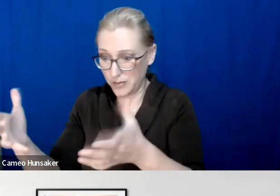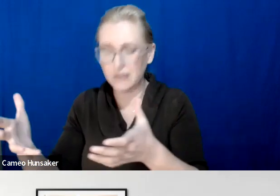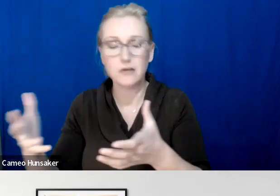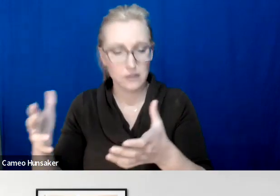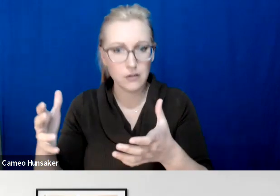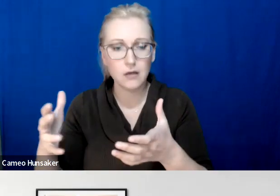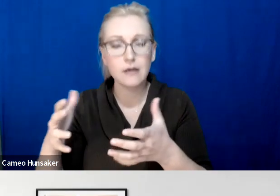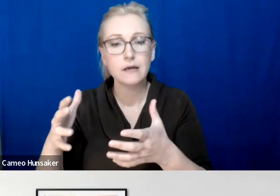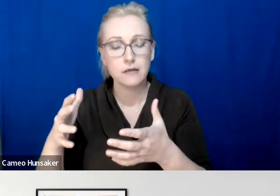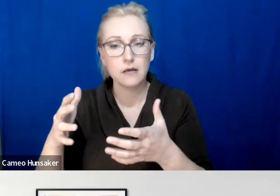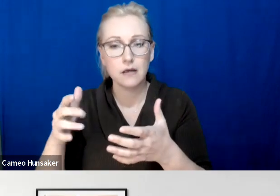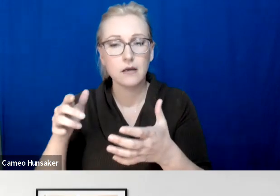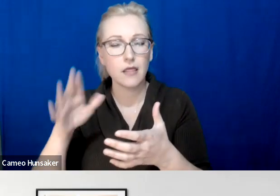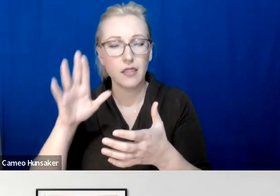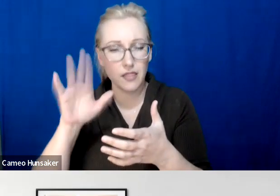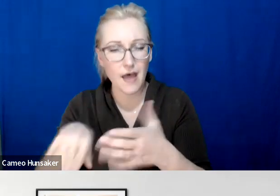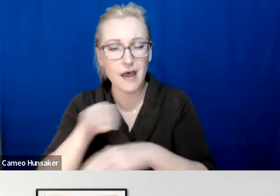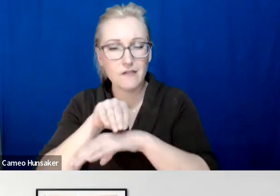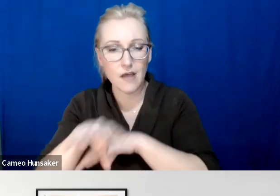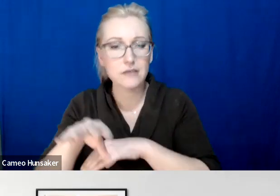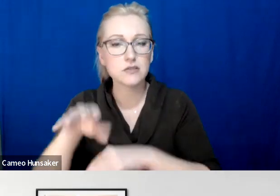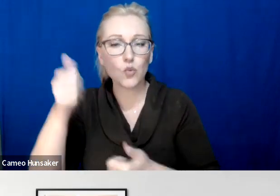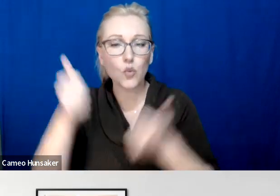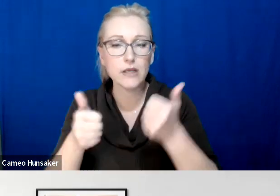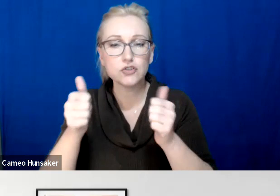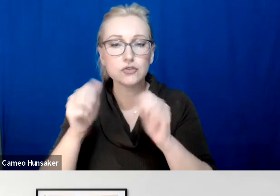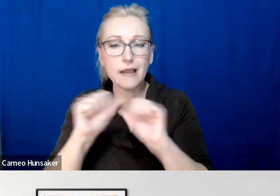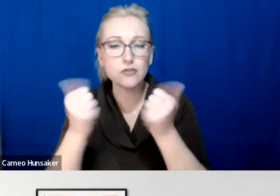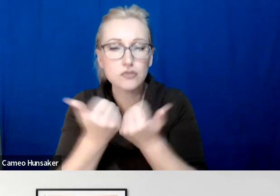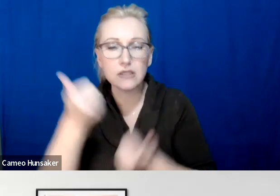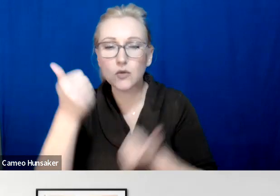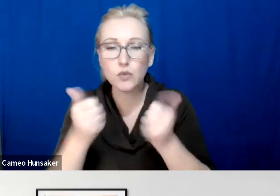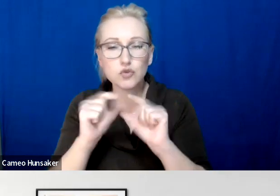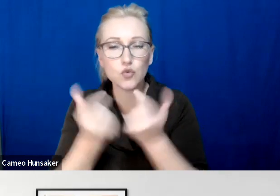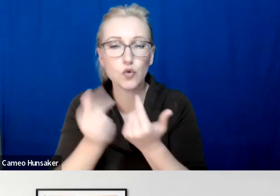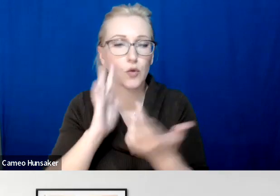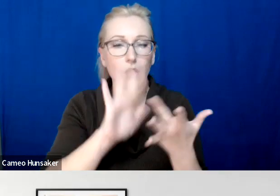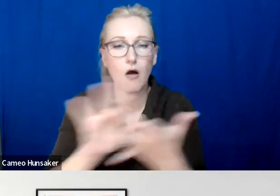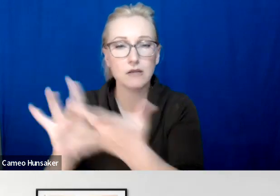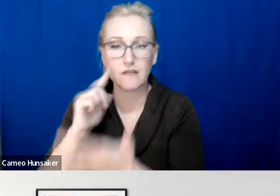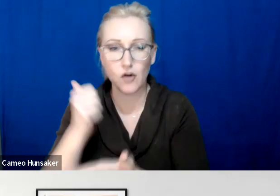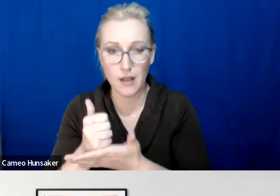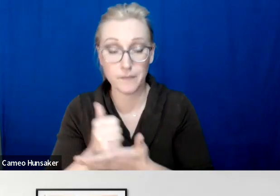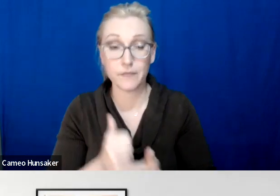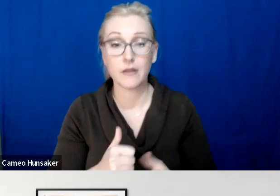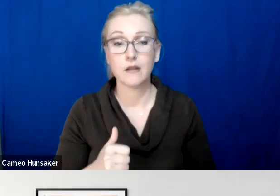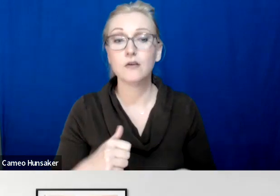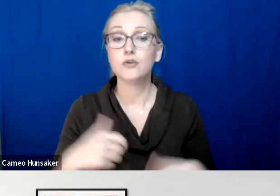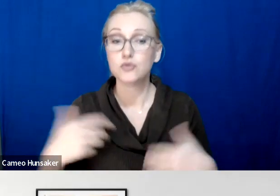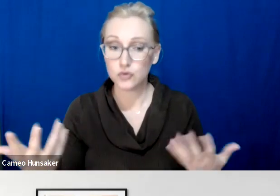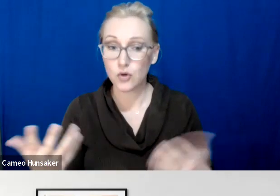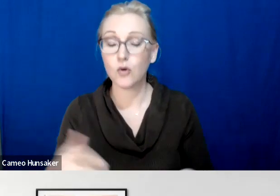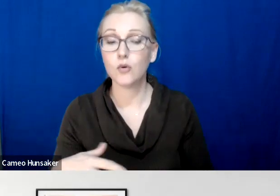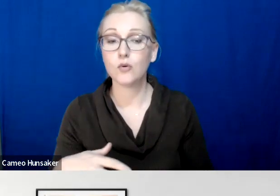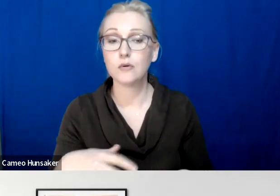2 different age groups. So kids 0 to 3 are covered by IDEA, that law I mentioned